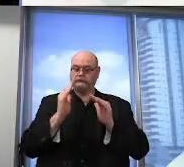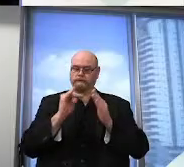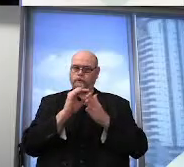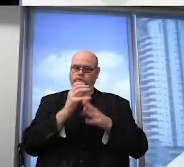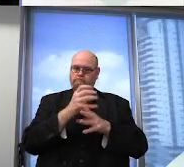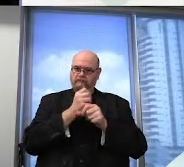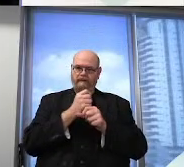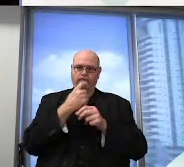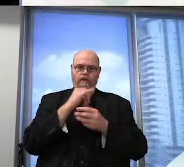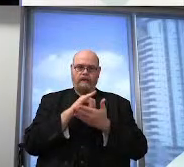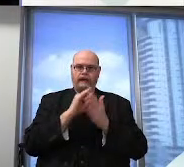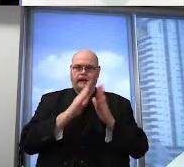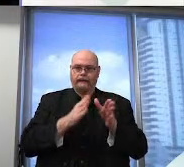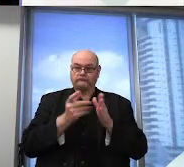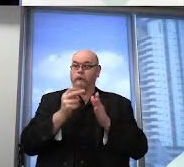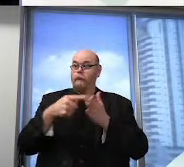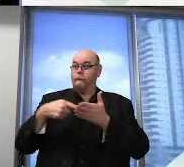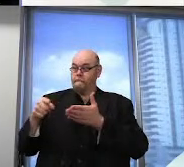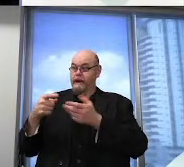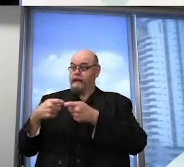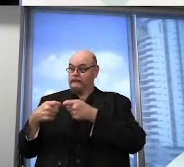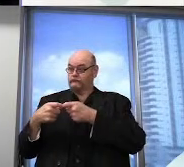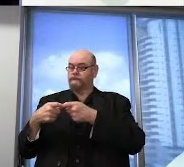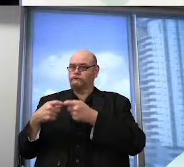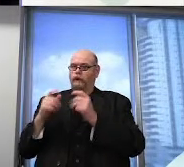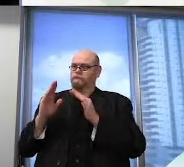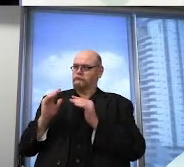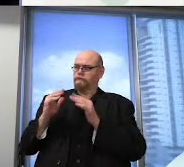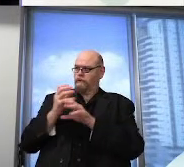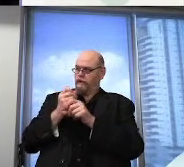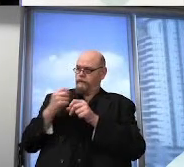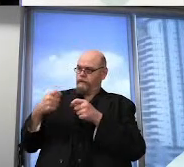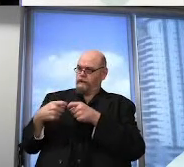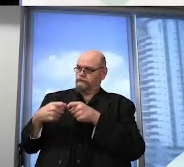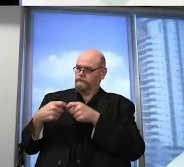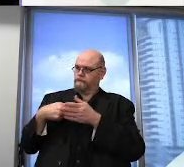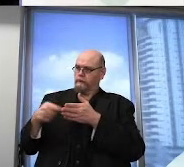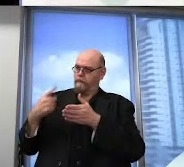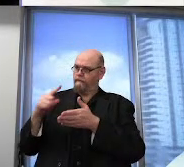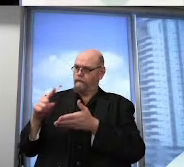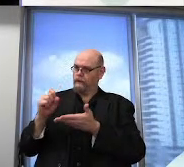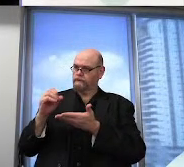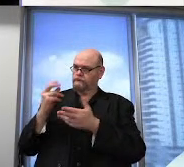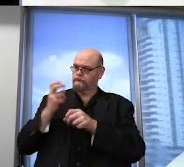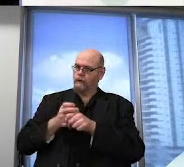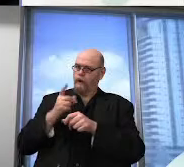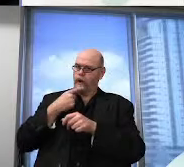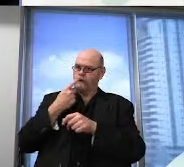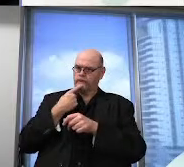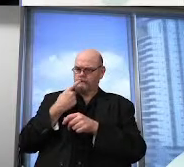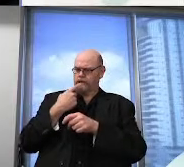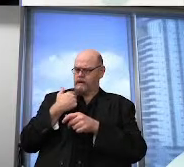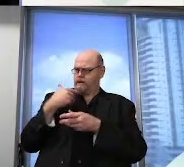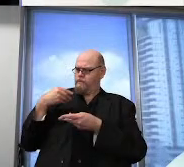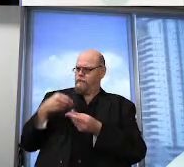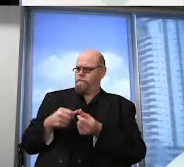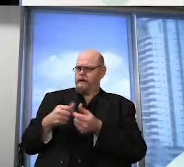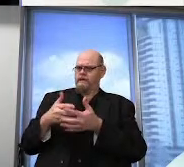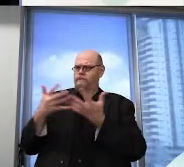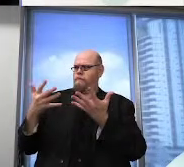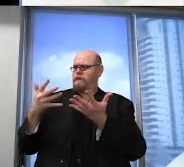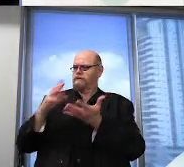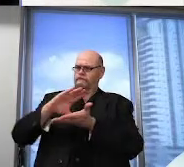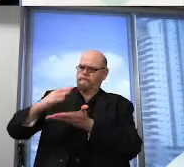paying for. When I pay for electricity, I expect to get the electricity I'm paying for. It's a little difficult to say that we're paying a certain